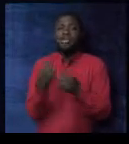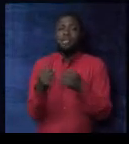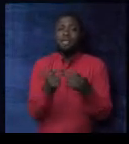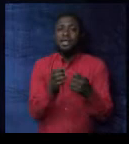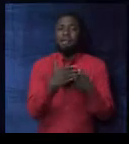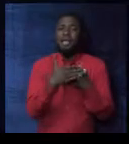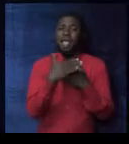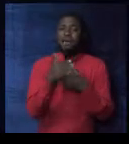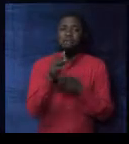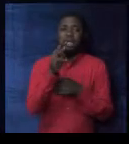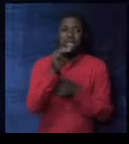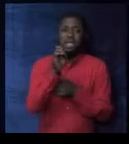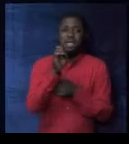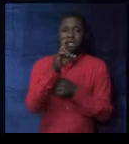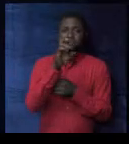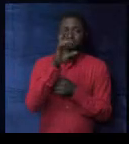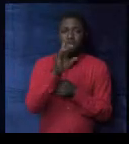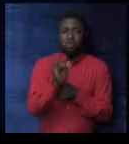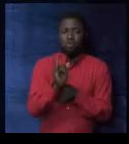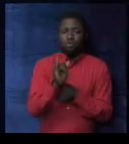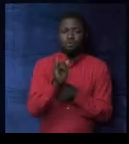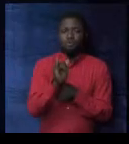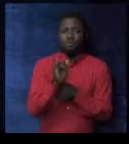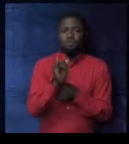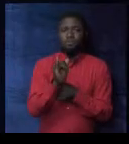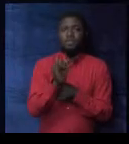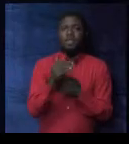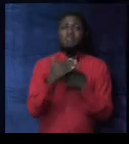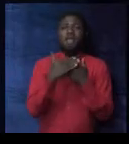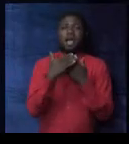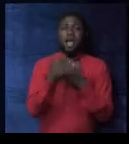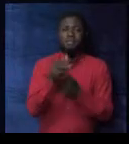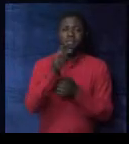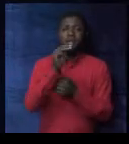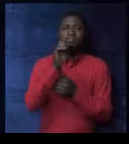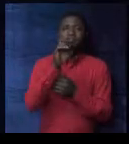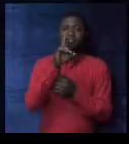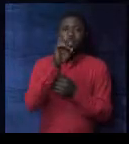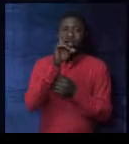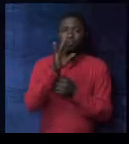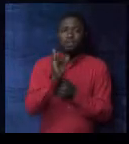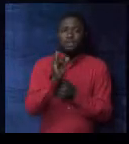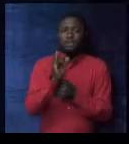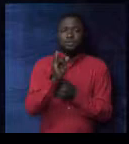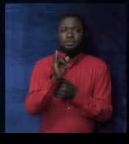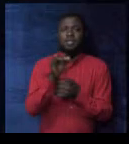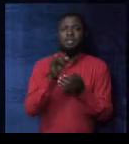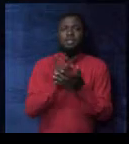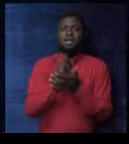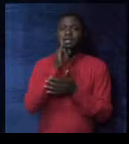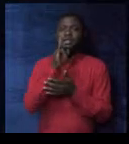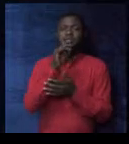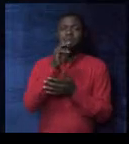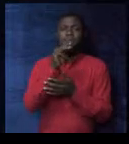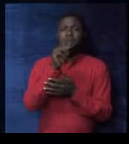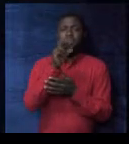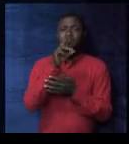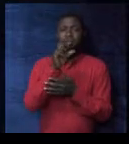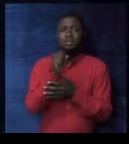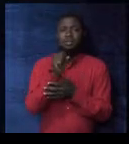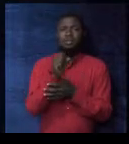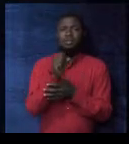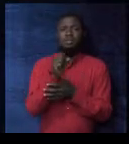is the second smallest planet in the solar system after Mercury. That is